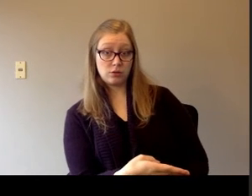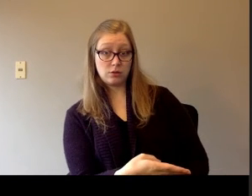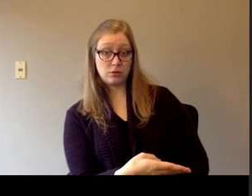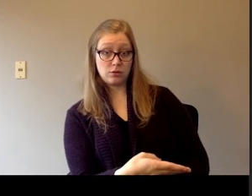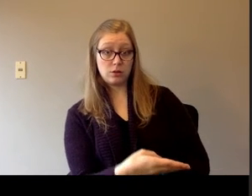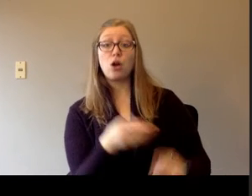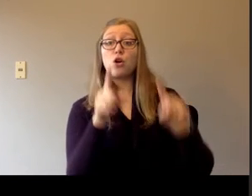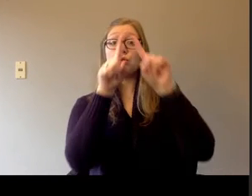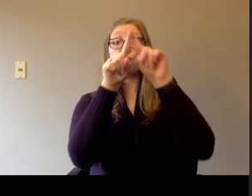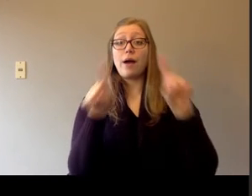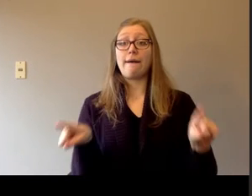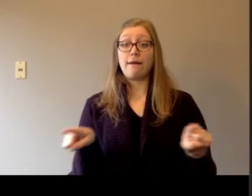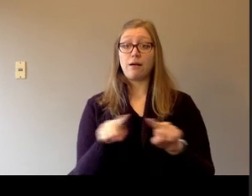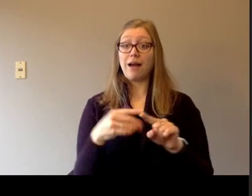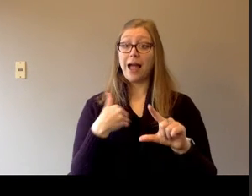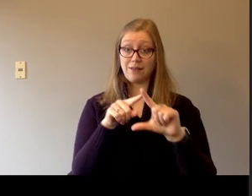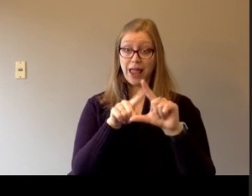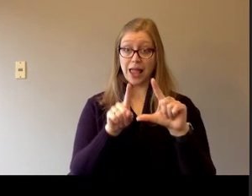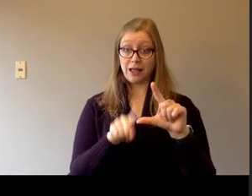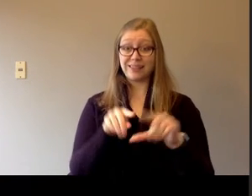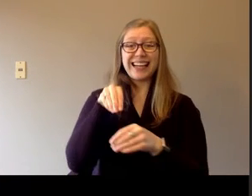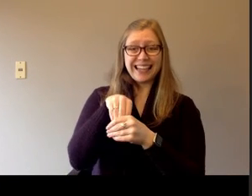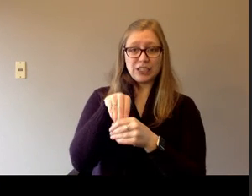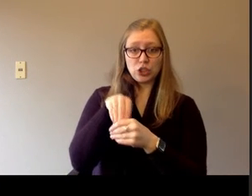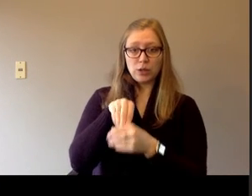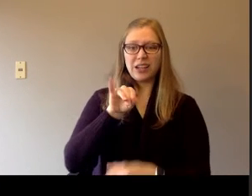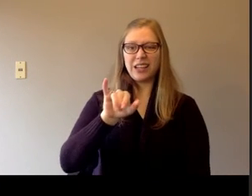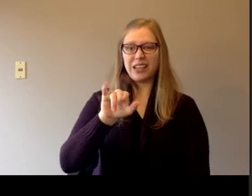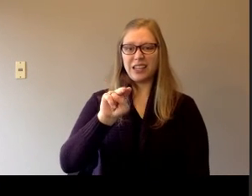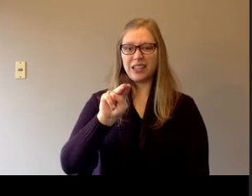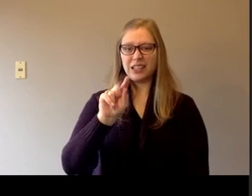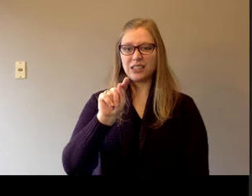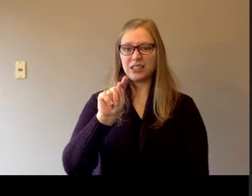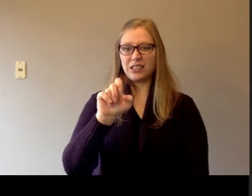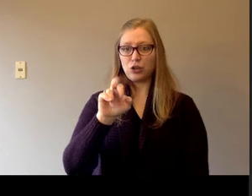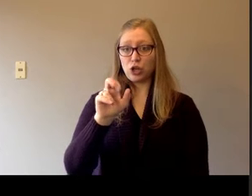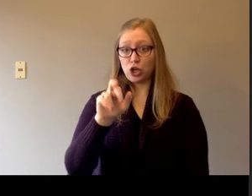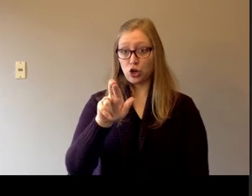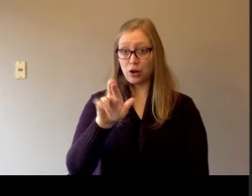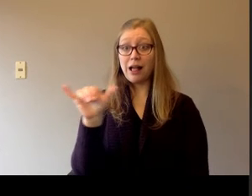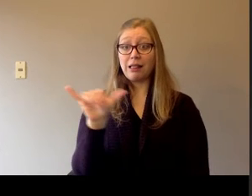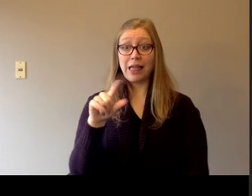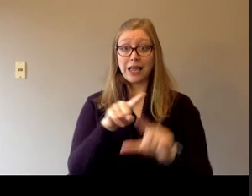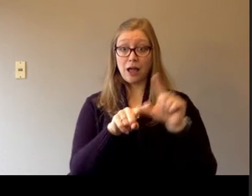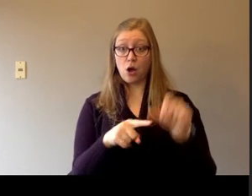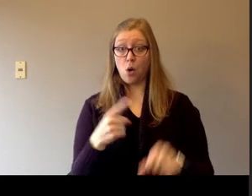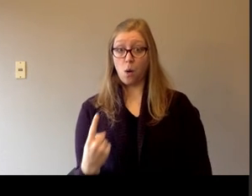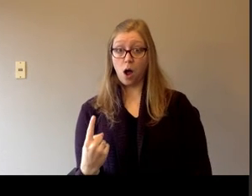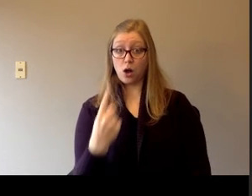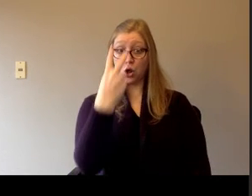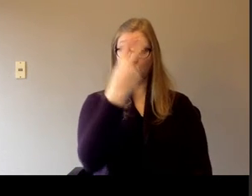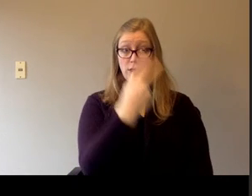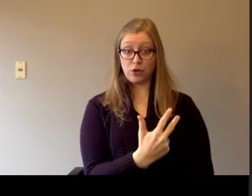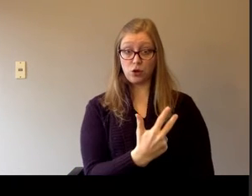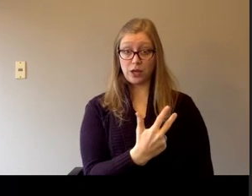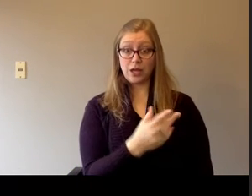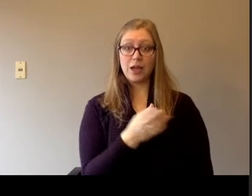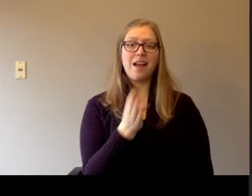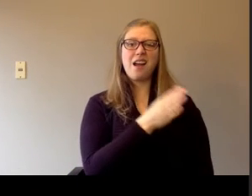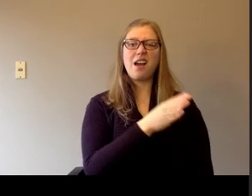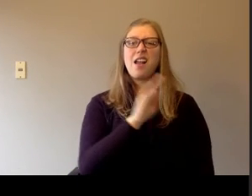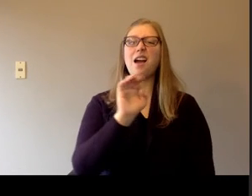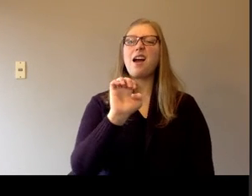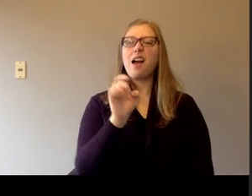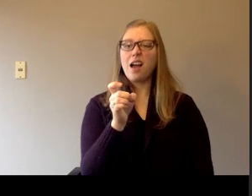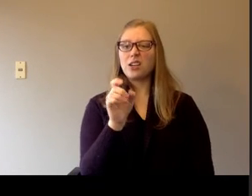interior angles, such as in this picture, angles 1, 2, and 3. And then there's also exterior angles. Only one of the exterior angles has